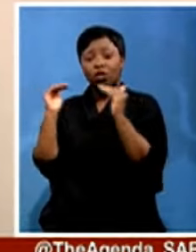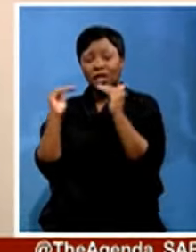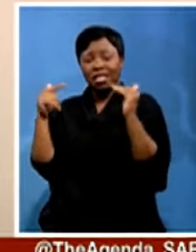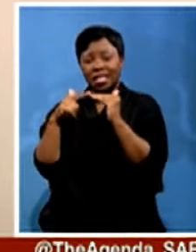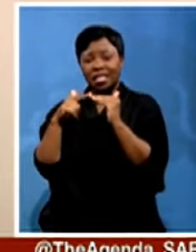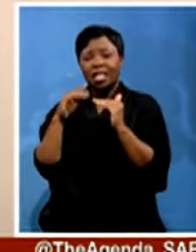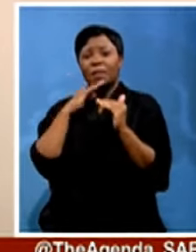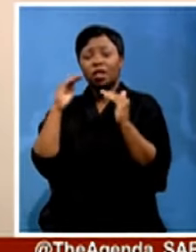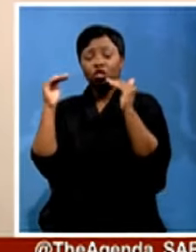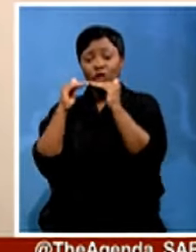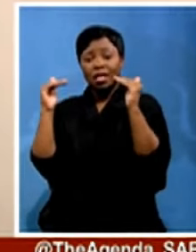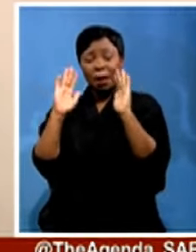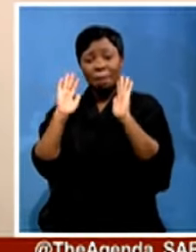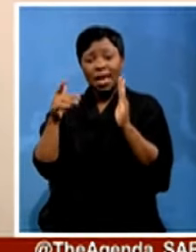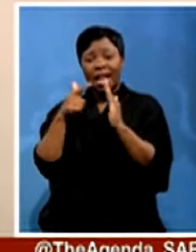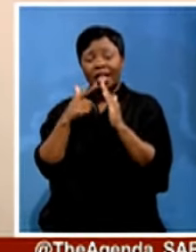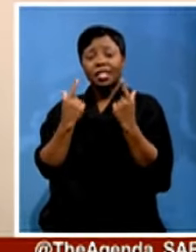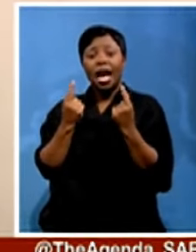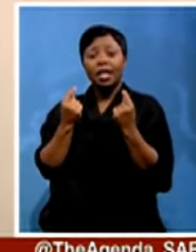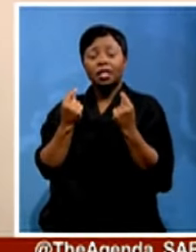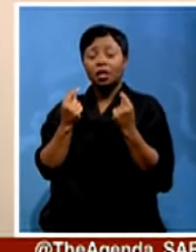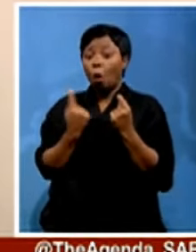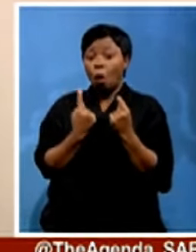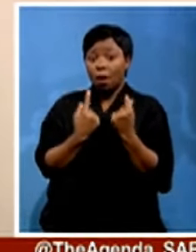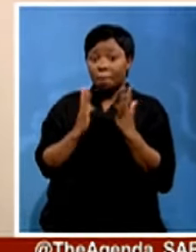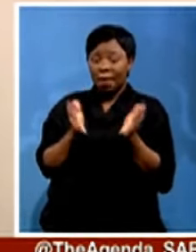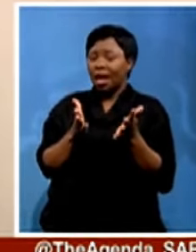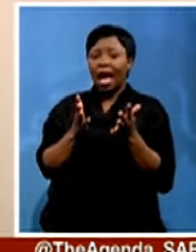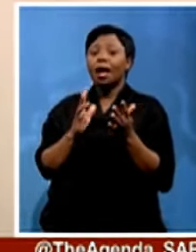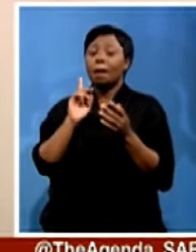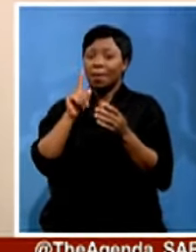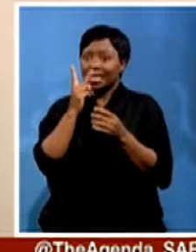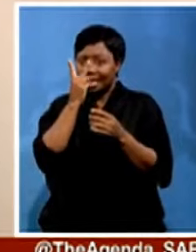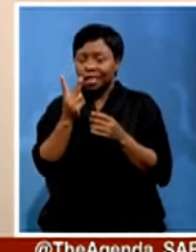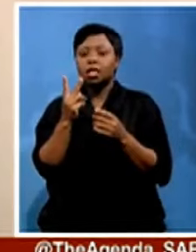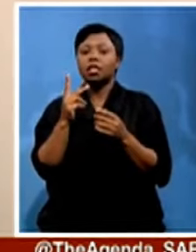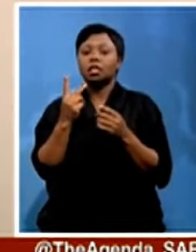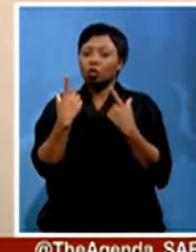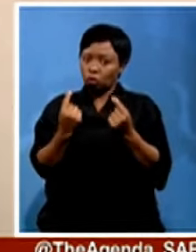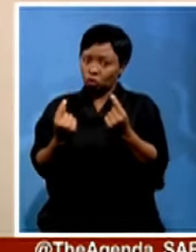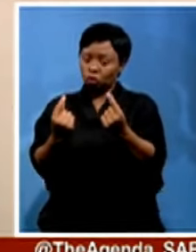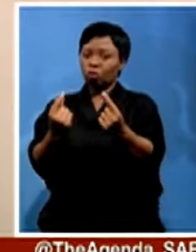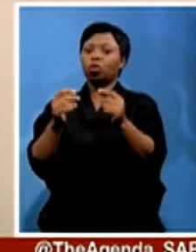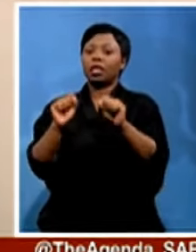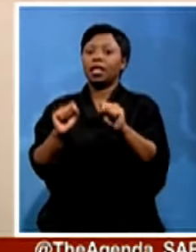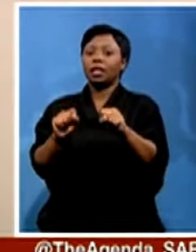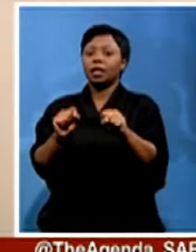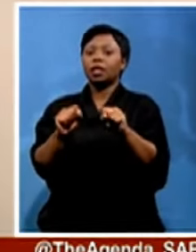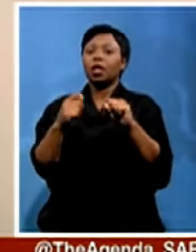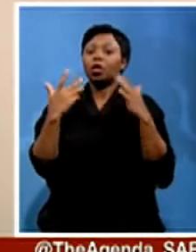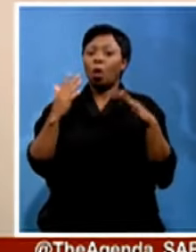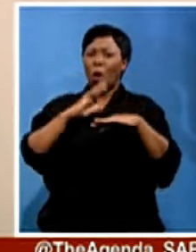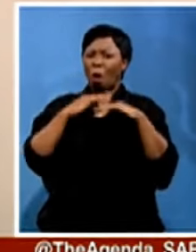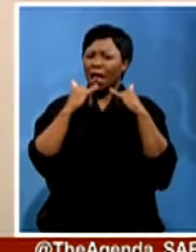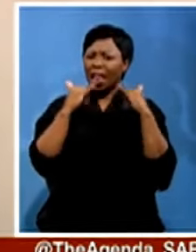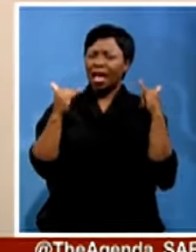done, but it must also be seen to be done. And so with online courts, it's no longer possible to just